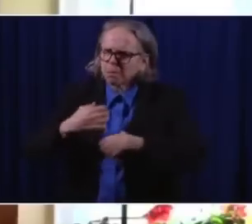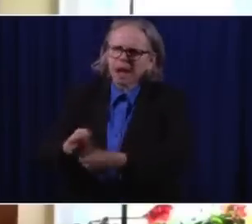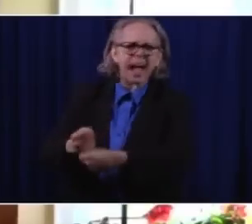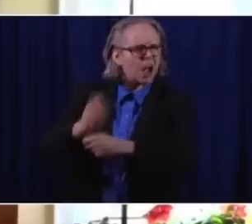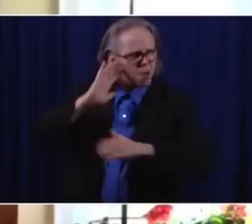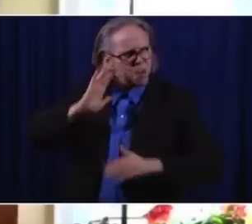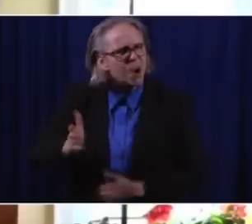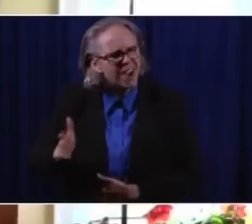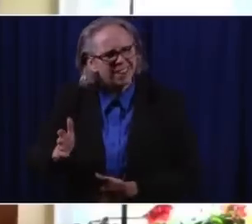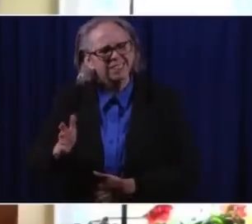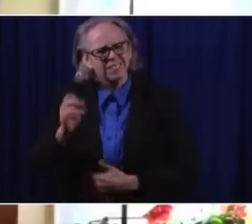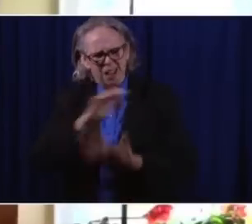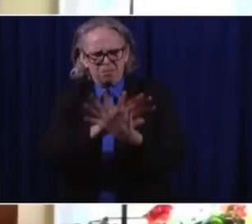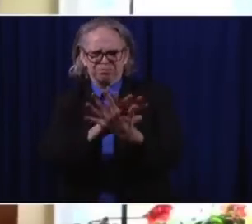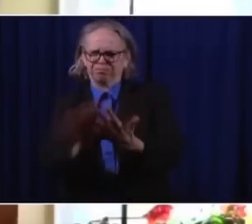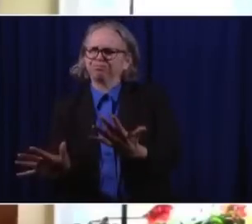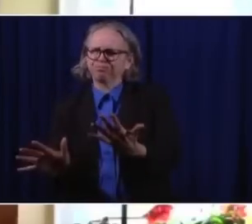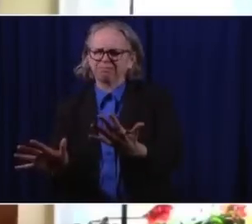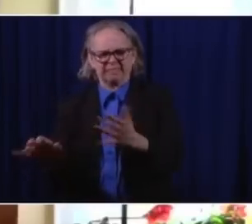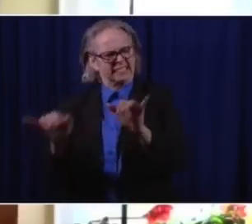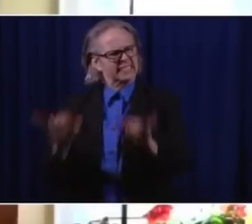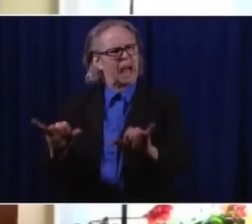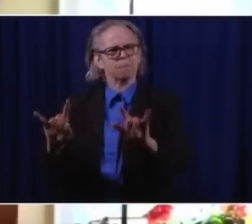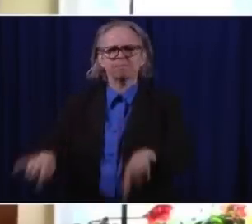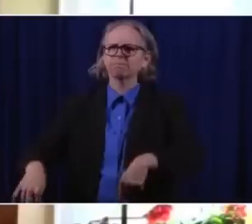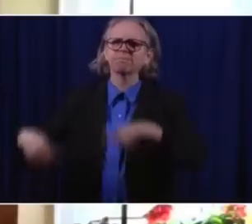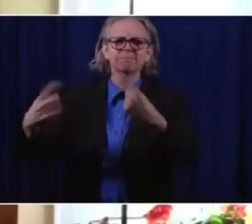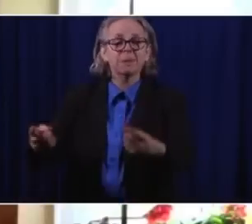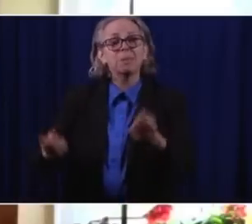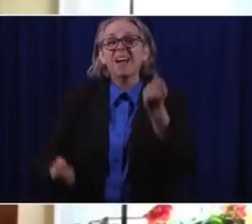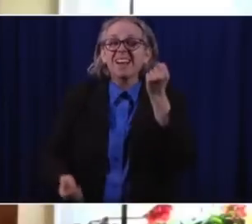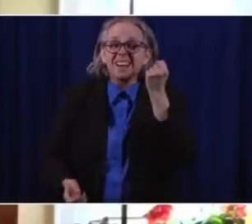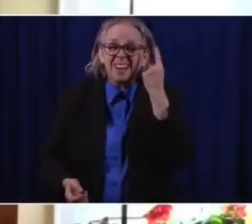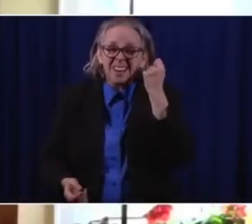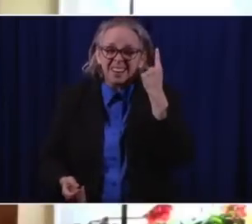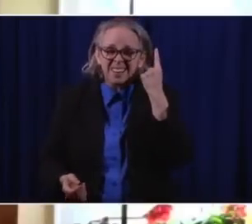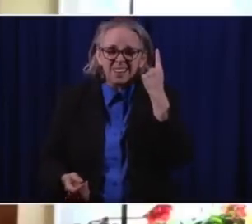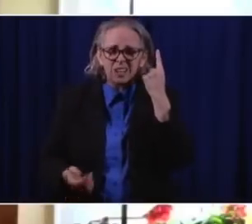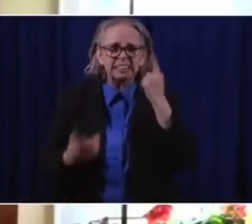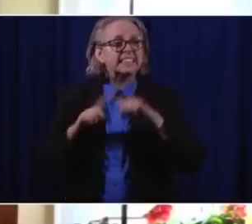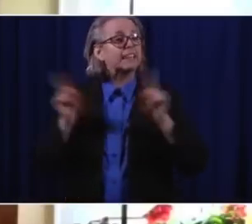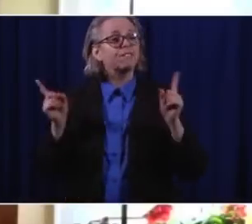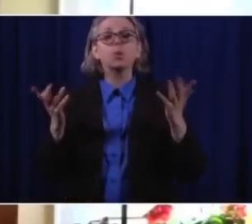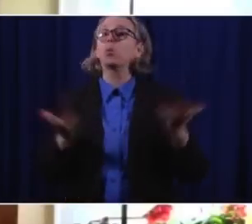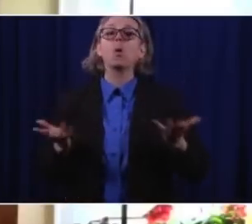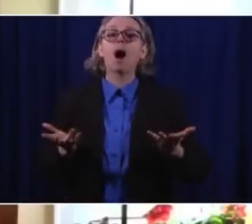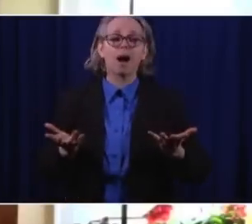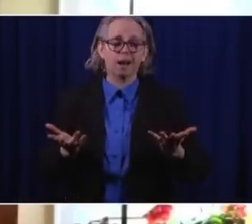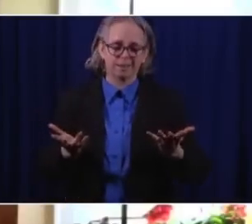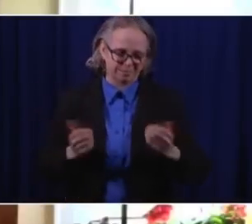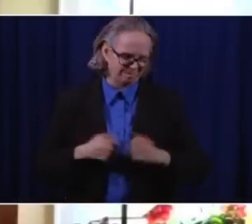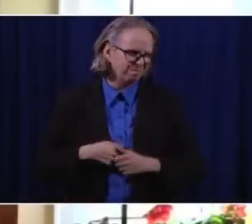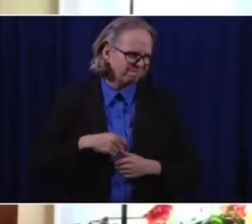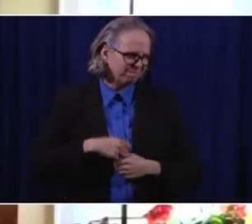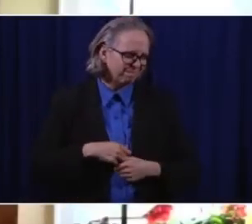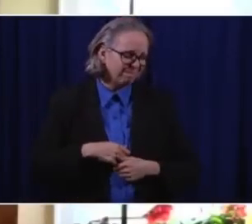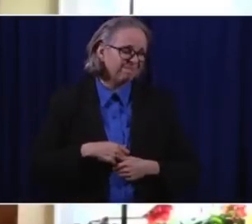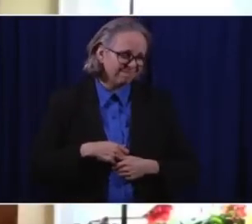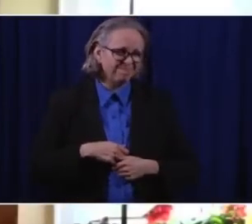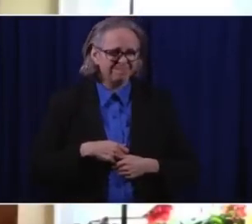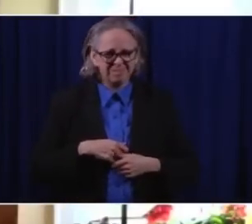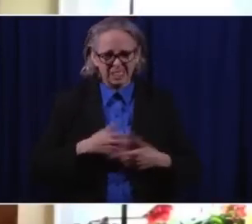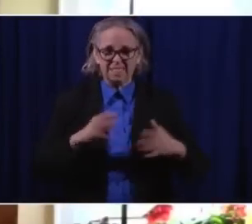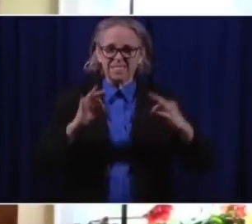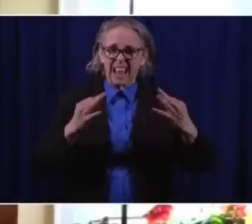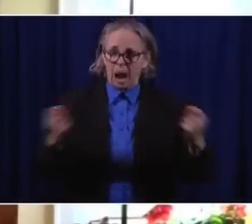good things. But, it's going to be different, because instead of everyone coming here, Mike and I are